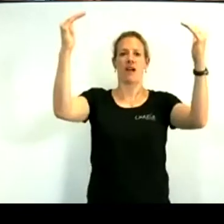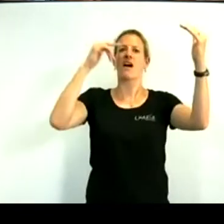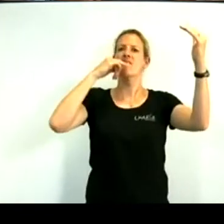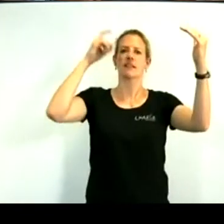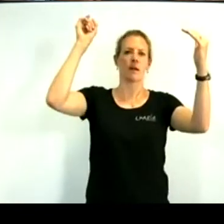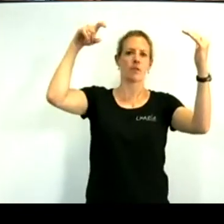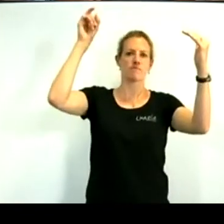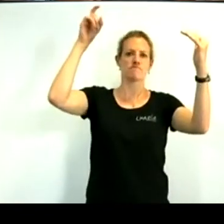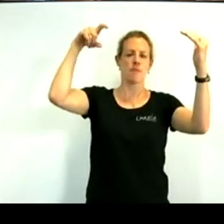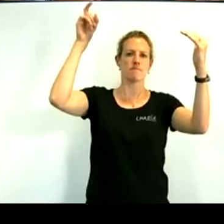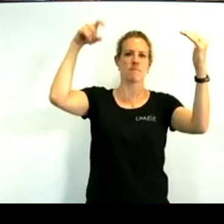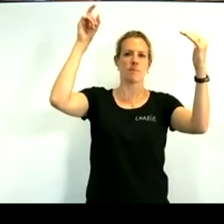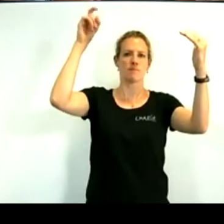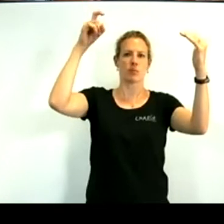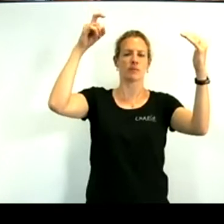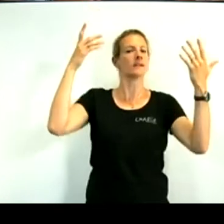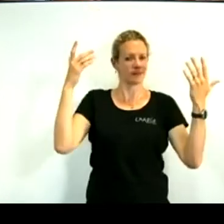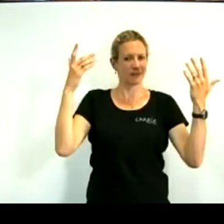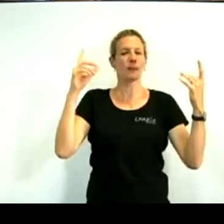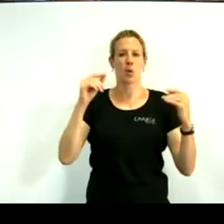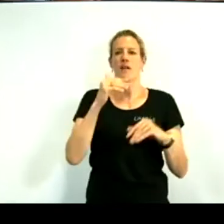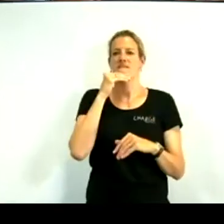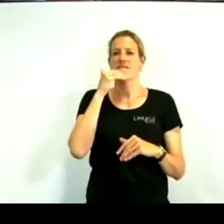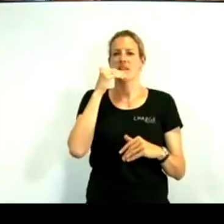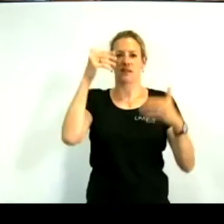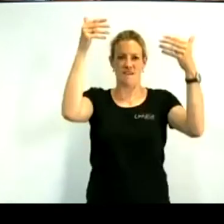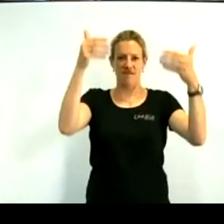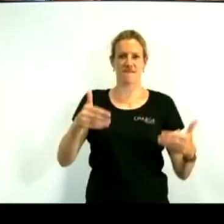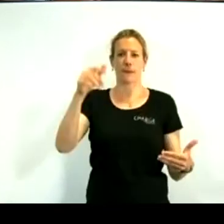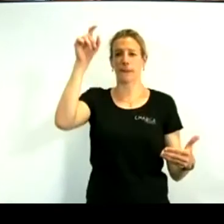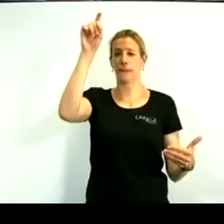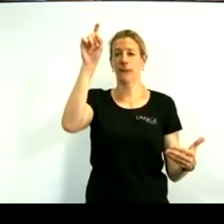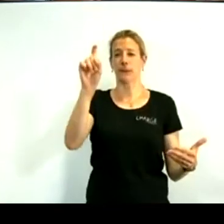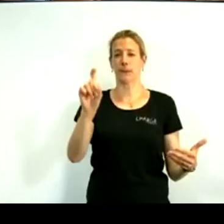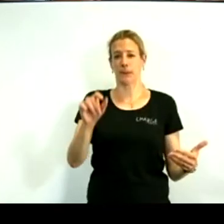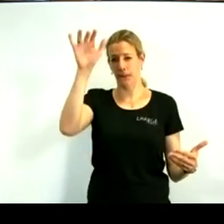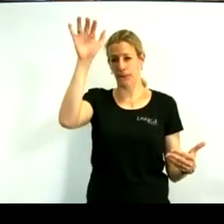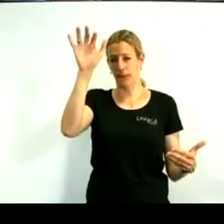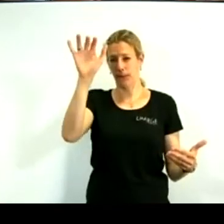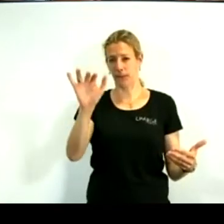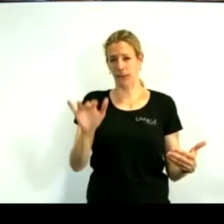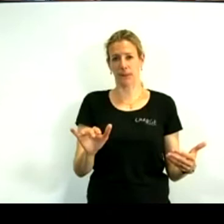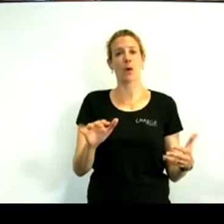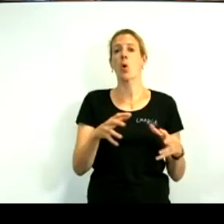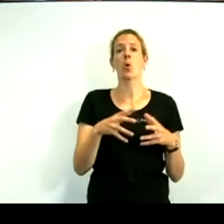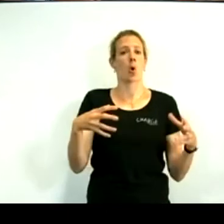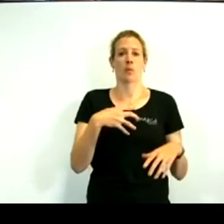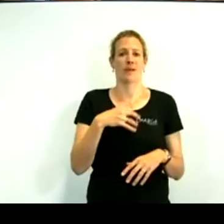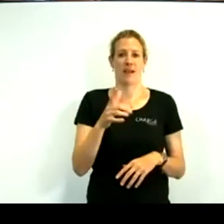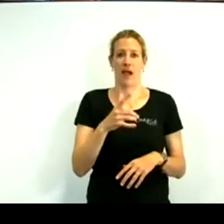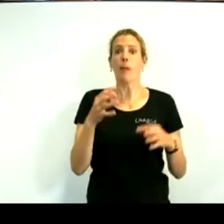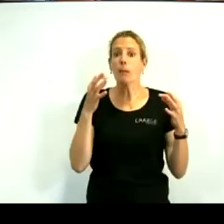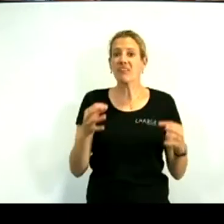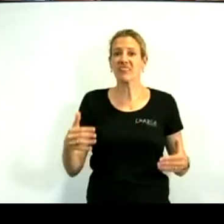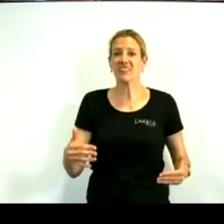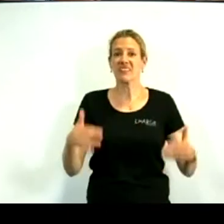the wallpaper. It's not a big problem, but if there's a little hole in the wallpaper, the rainwater goes